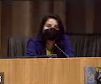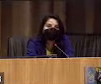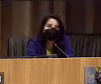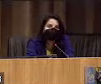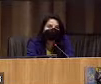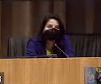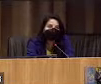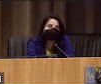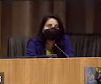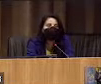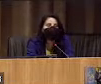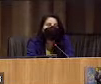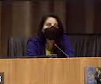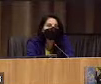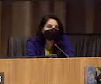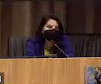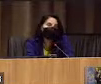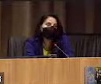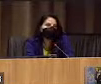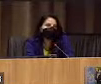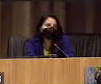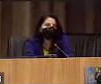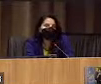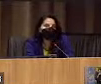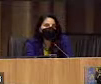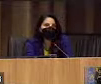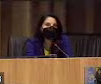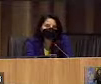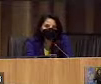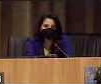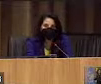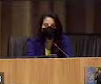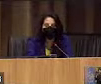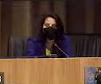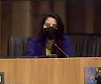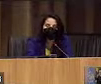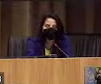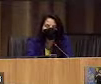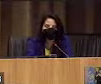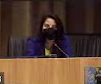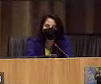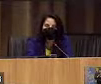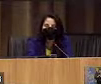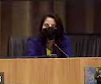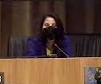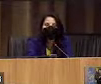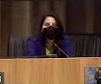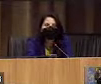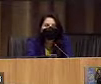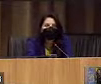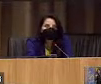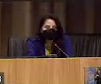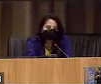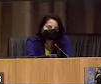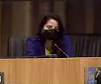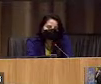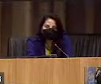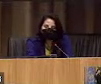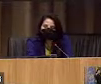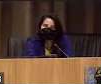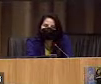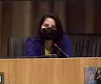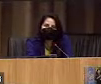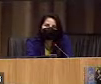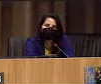202,000 cases and a little bit more than 1,000 deaths, and it has been quite distributed in the